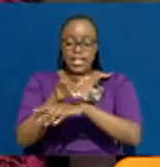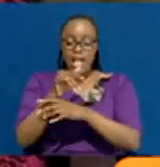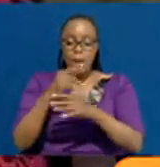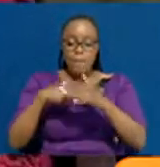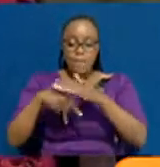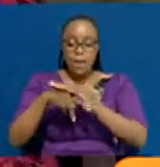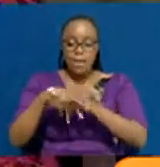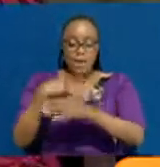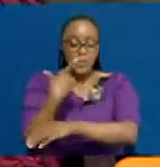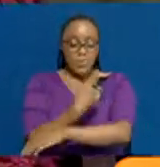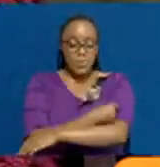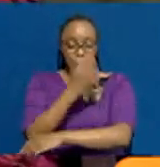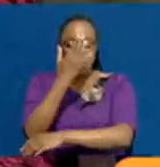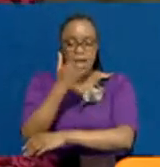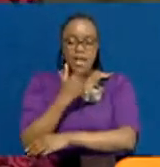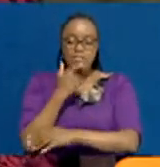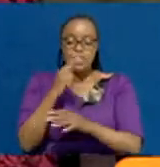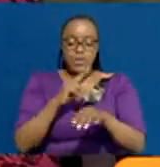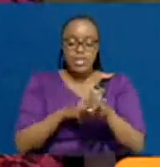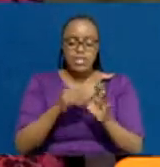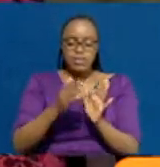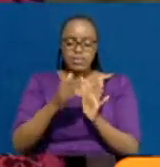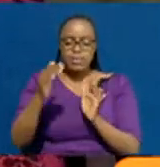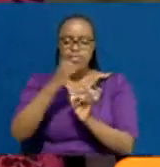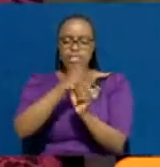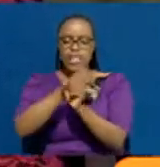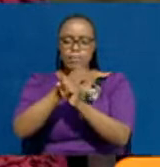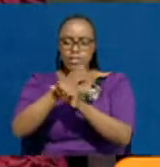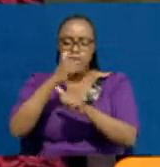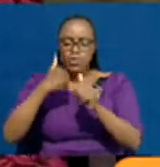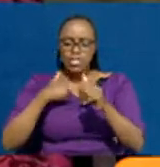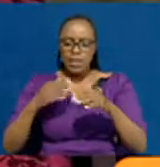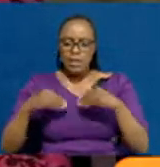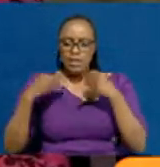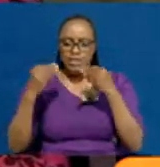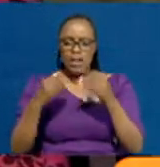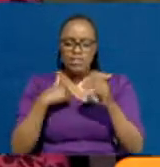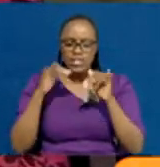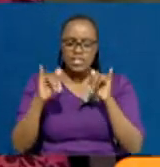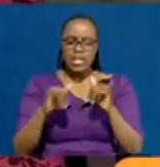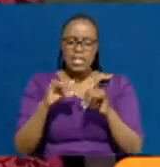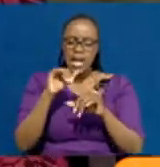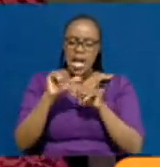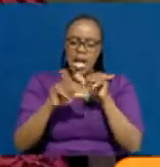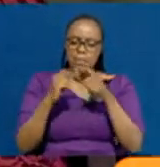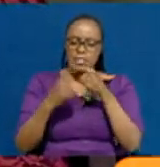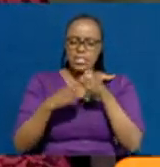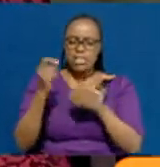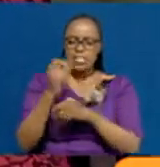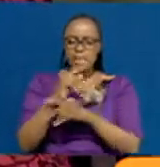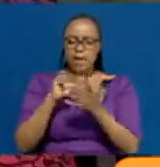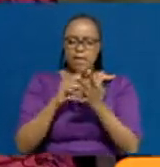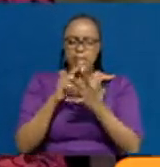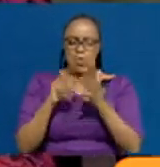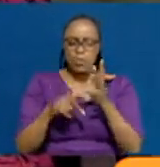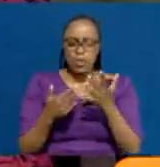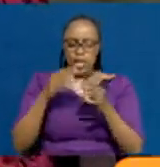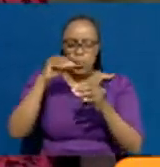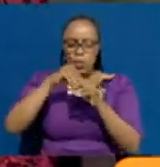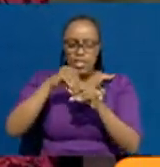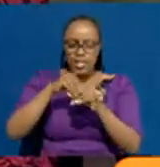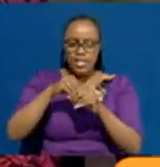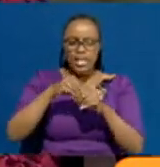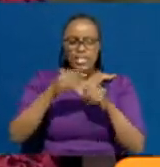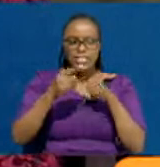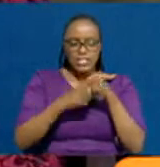doses, because we've said the duration of that protection that is offered lasts for about 6 months, it means, therefore, within a period of 6